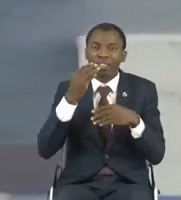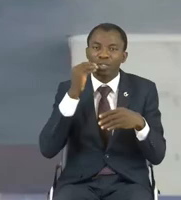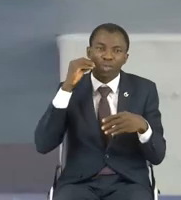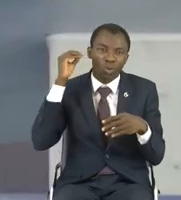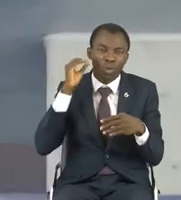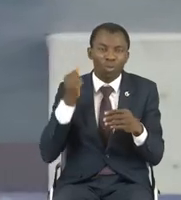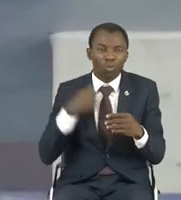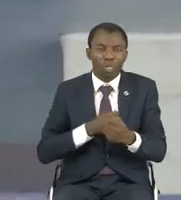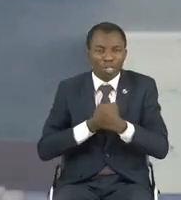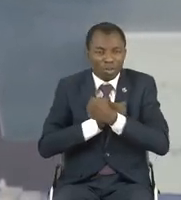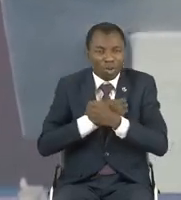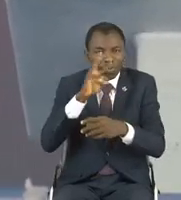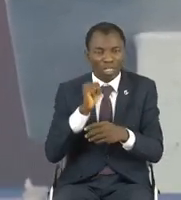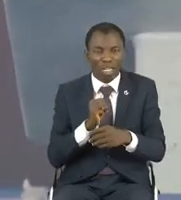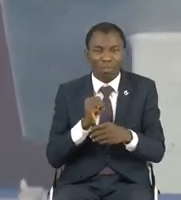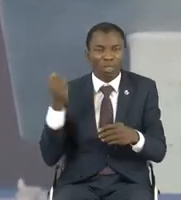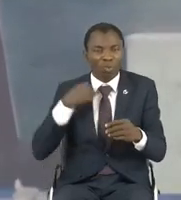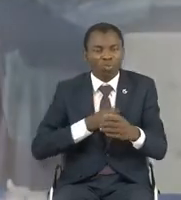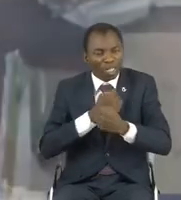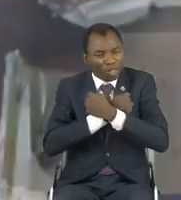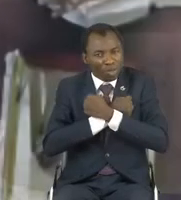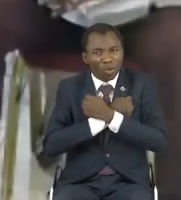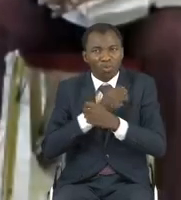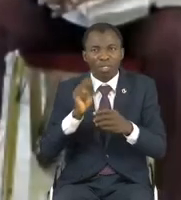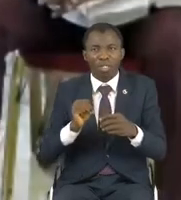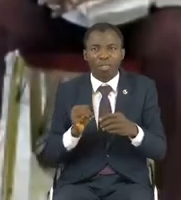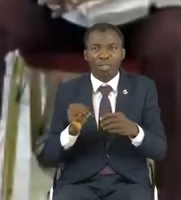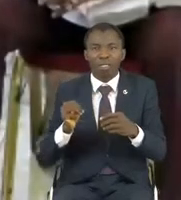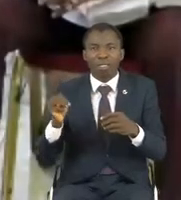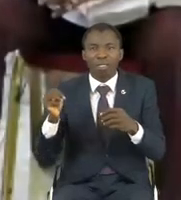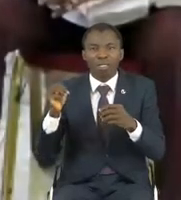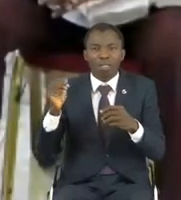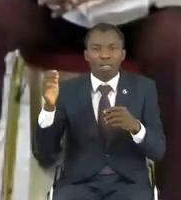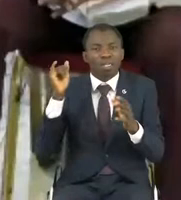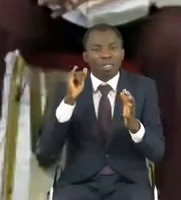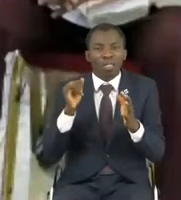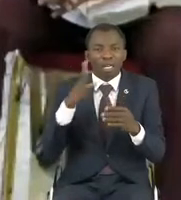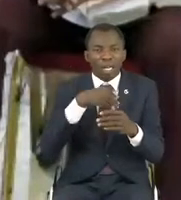them, we love them, we appreciate them. But